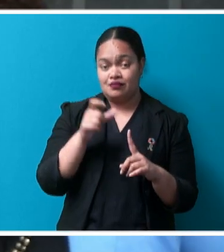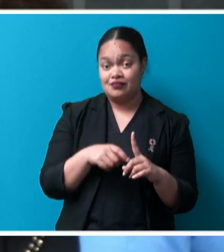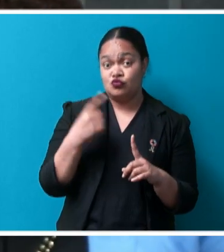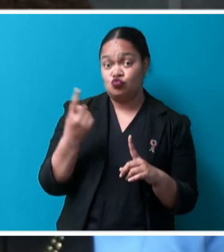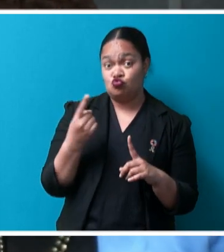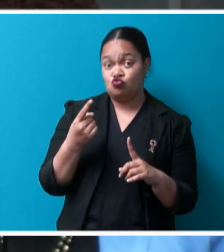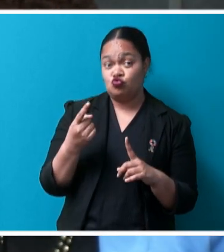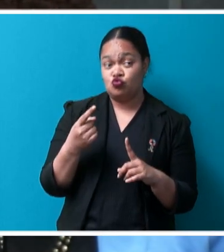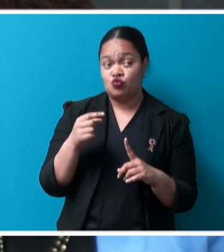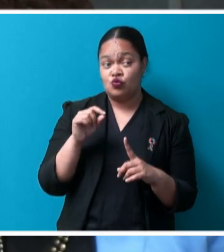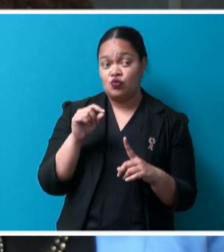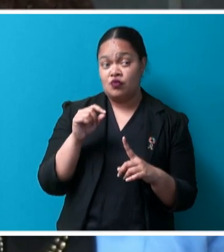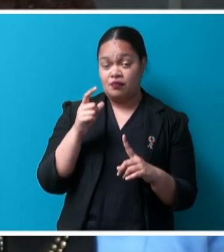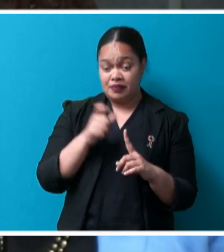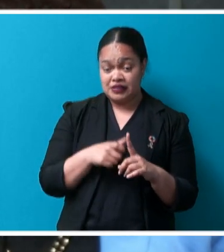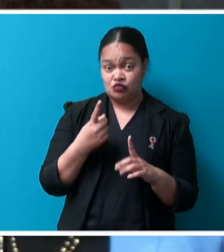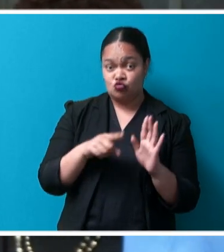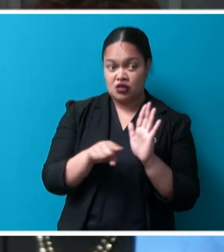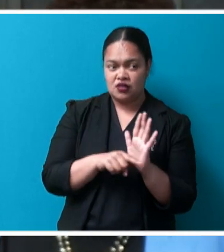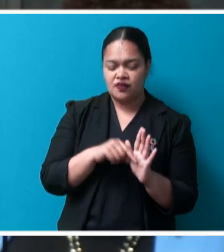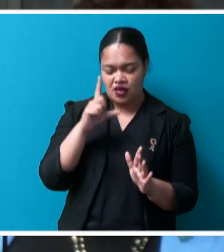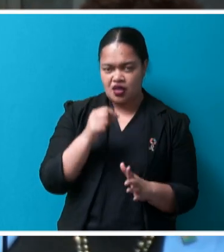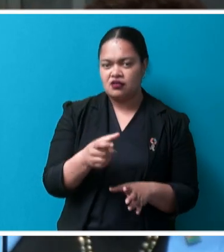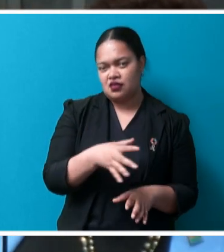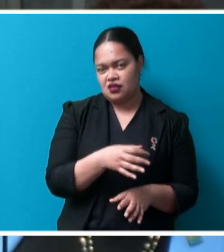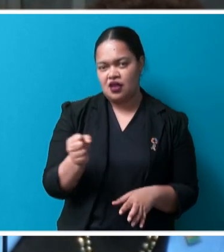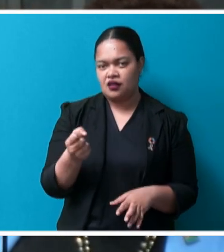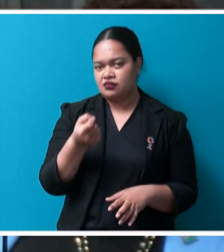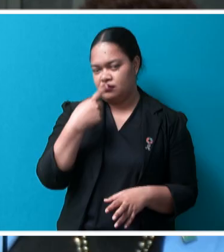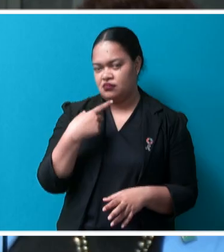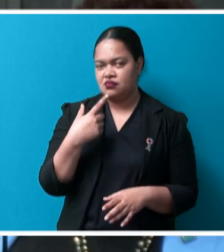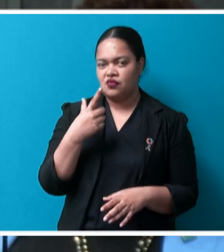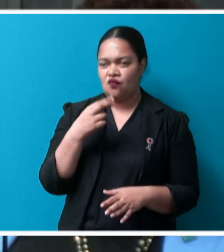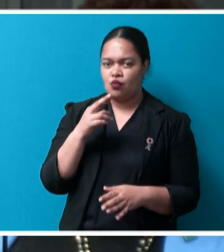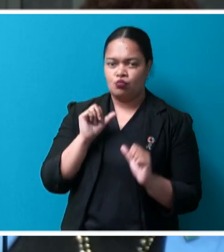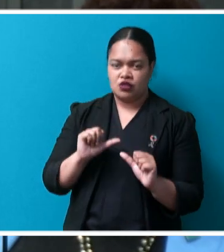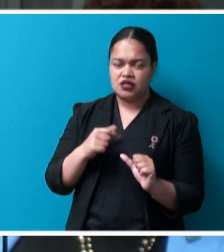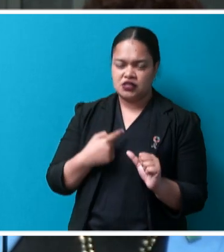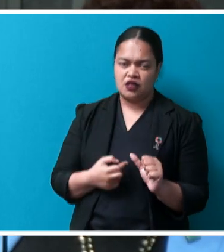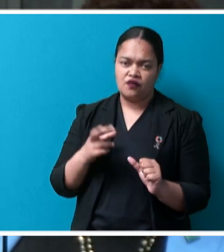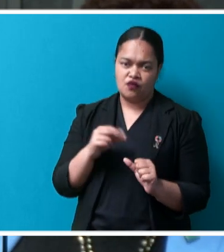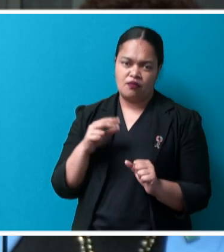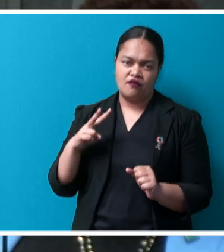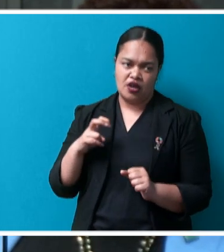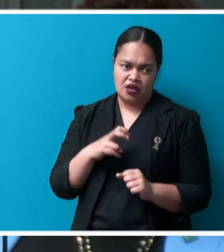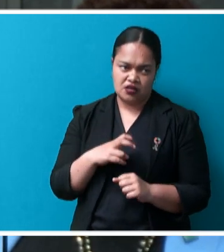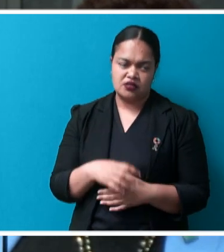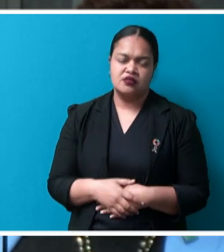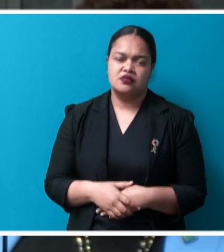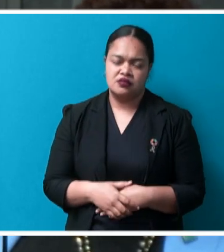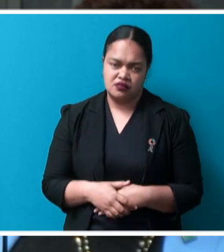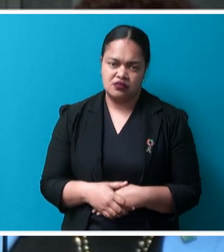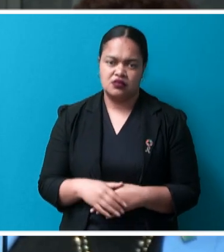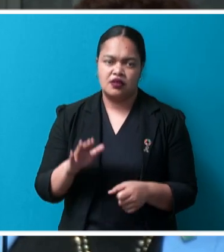negative can take to protect themselves from acquiring the virus. And we are among the early movers in our region to make